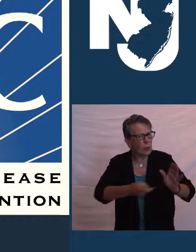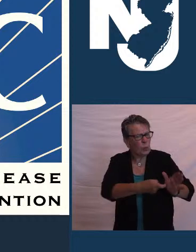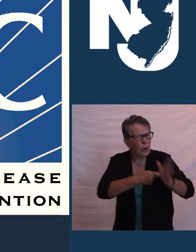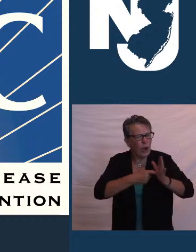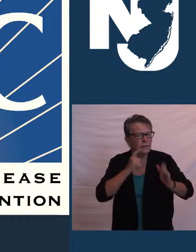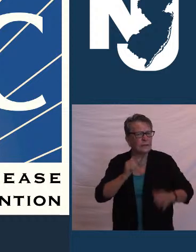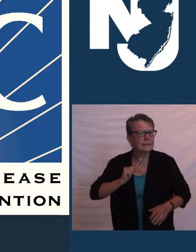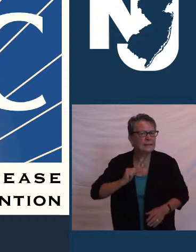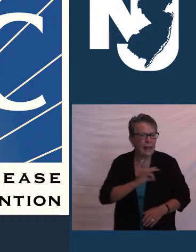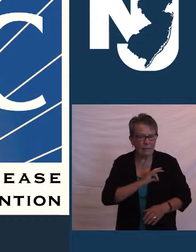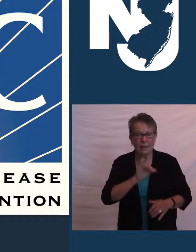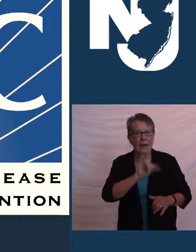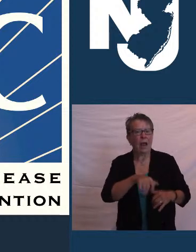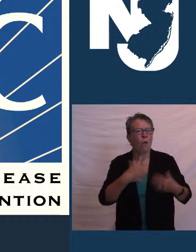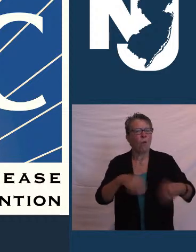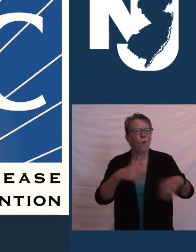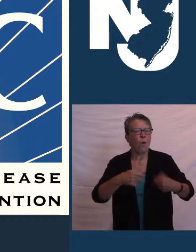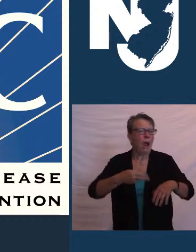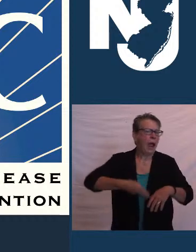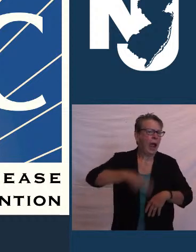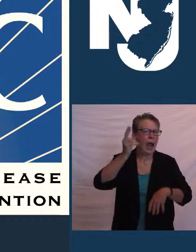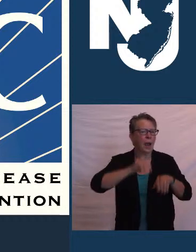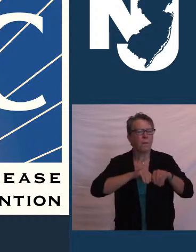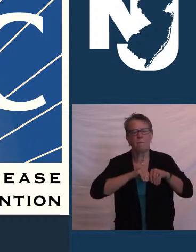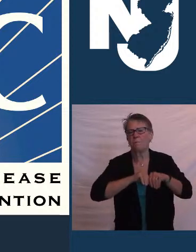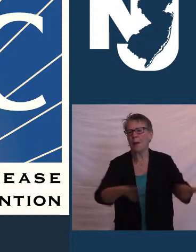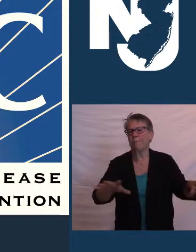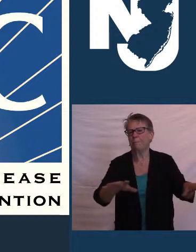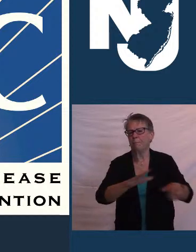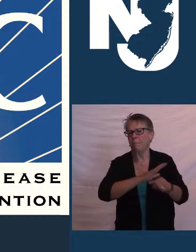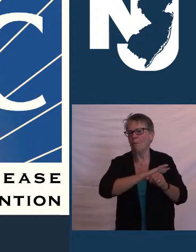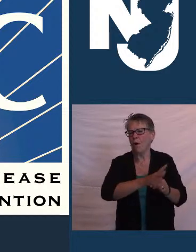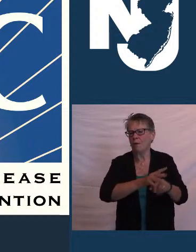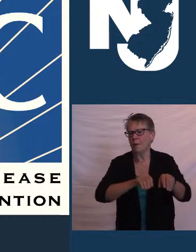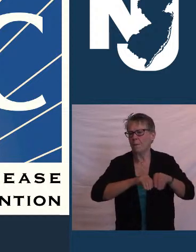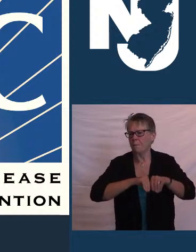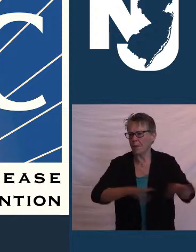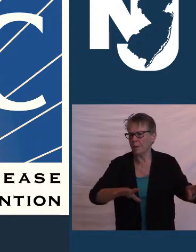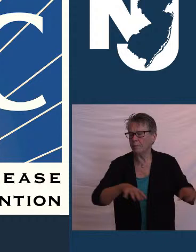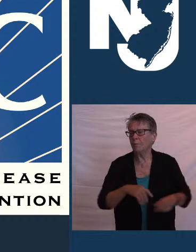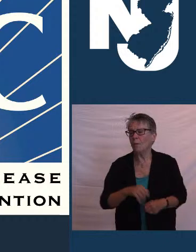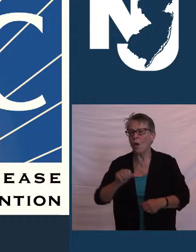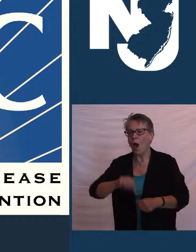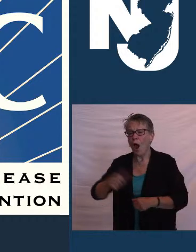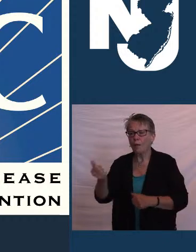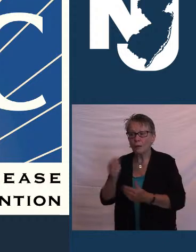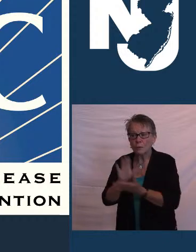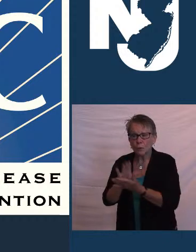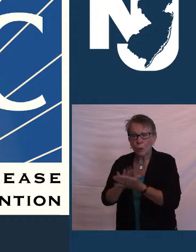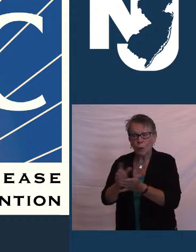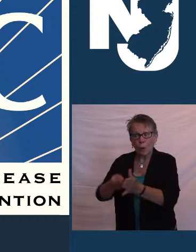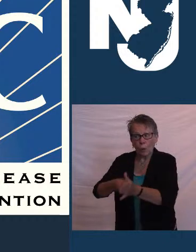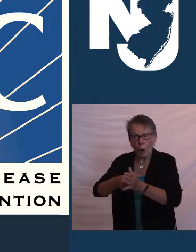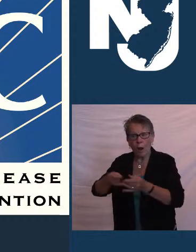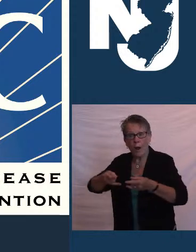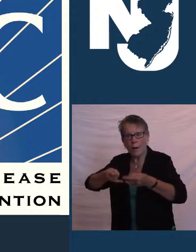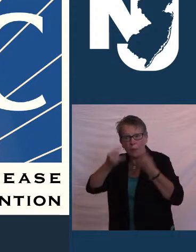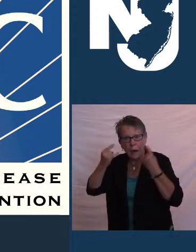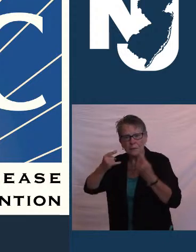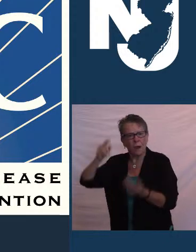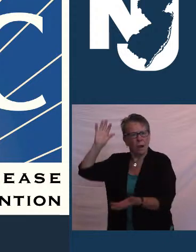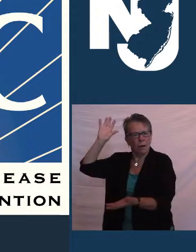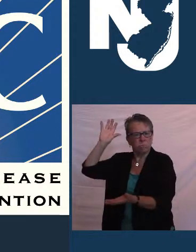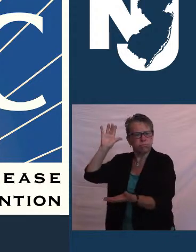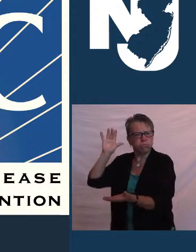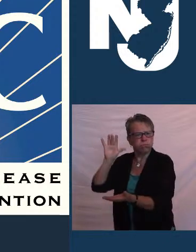schools which had universal masking protocols in place. And in the second study, the CDC found that